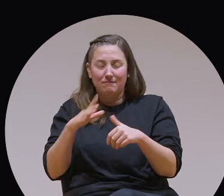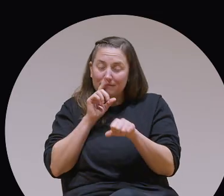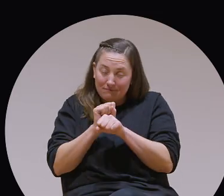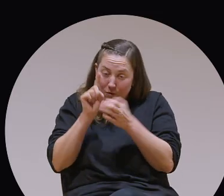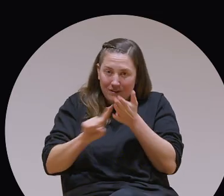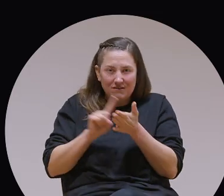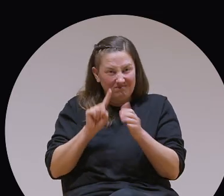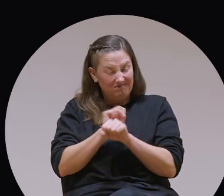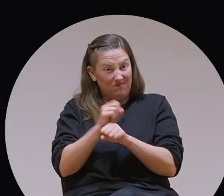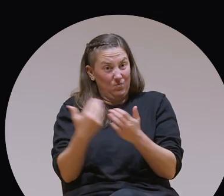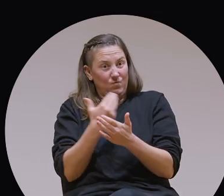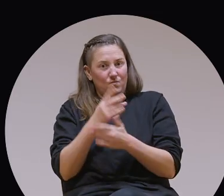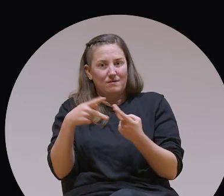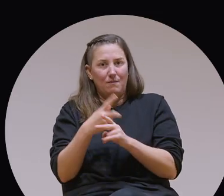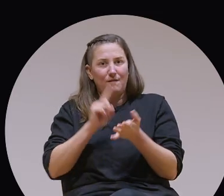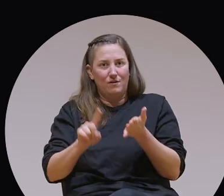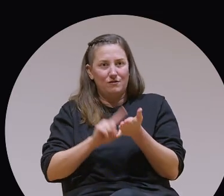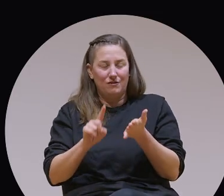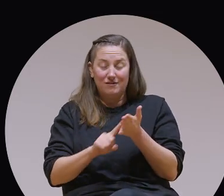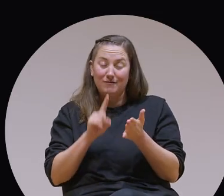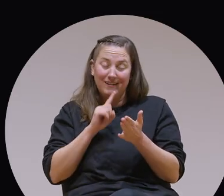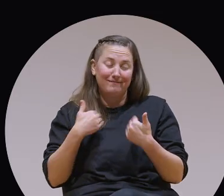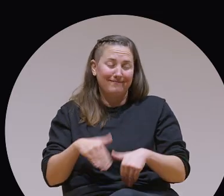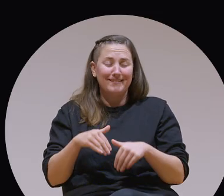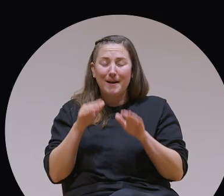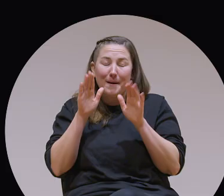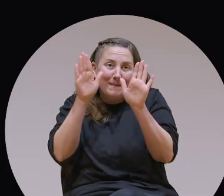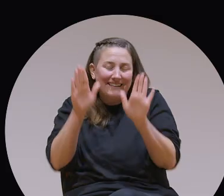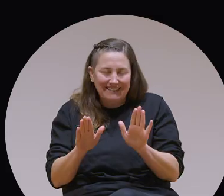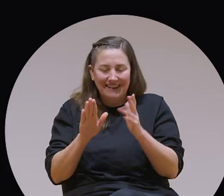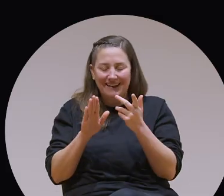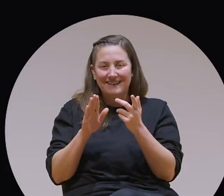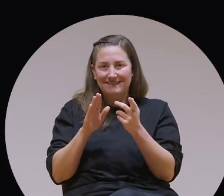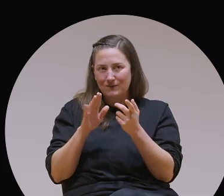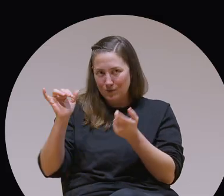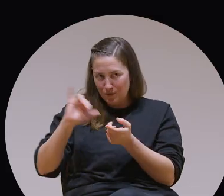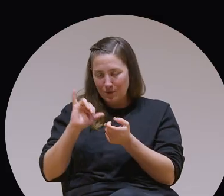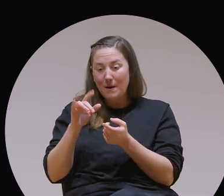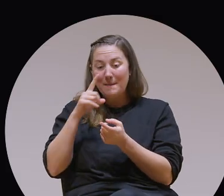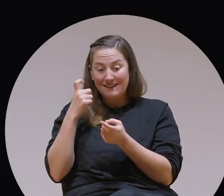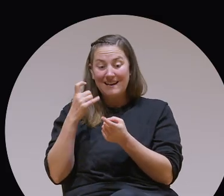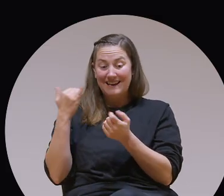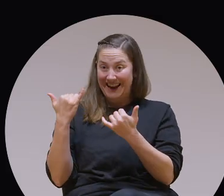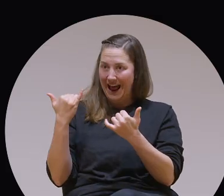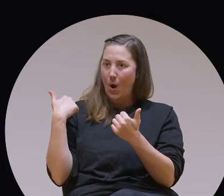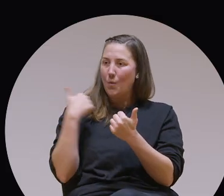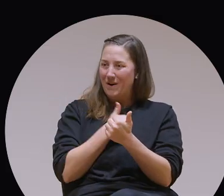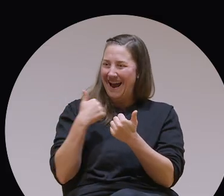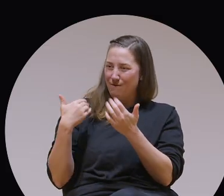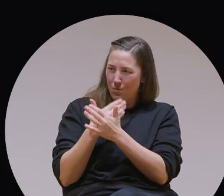never done. And so basically this wonderful, generous act by Mr. Stern means that this research will now unlock Greece's